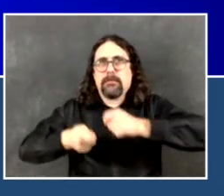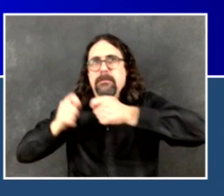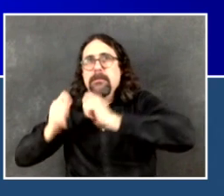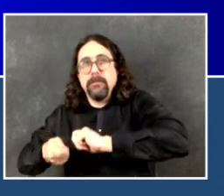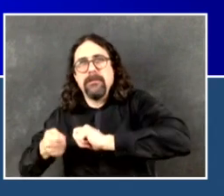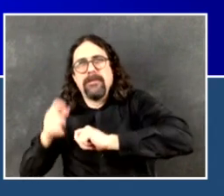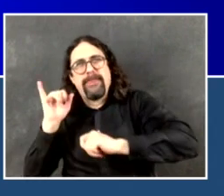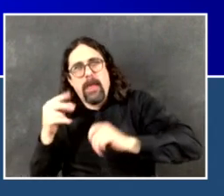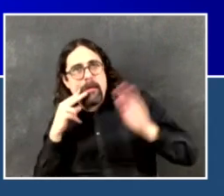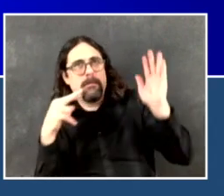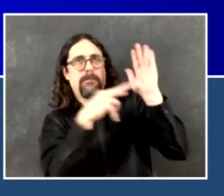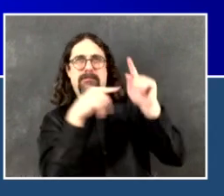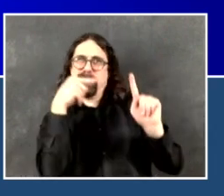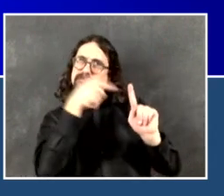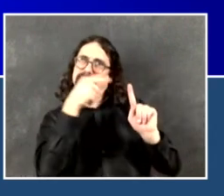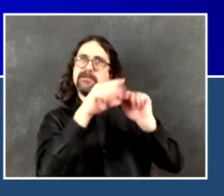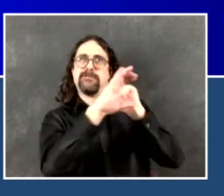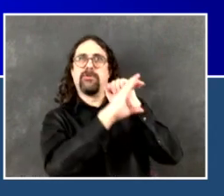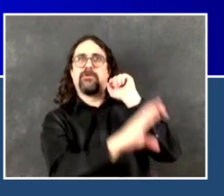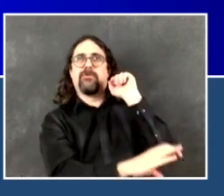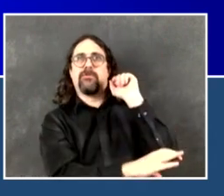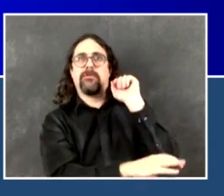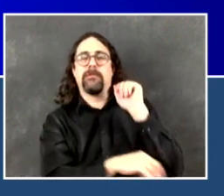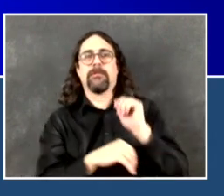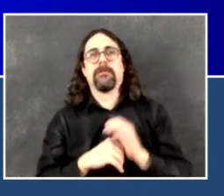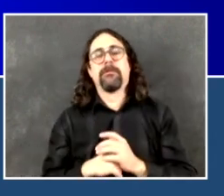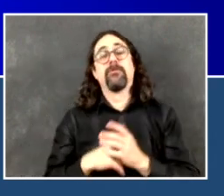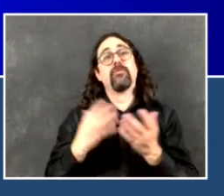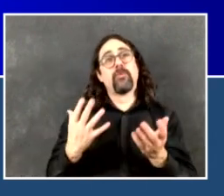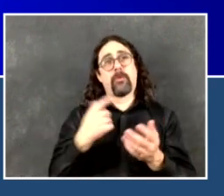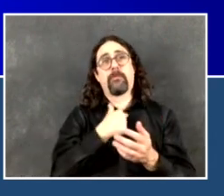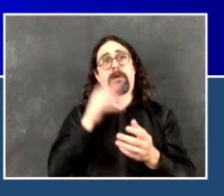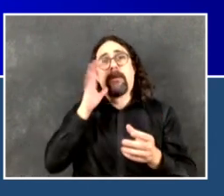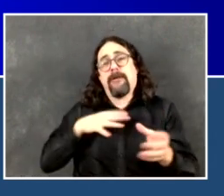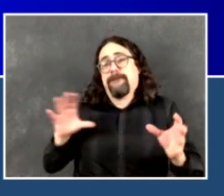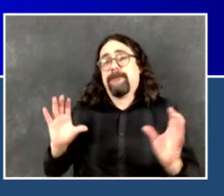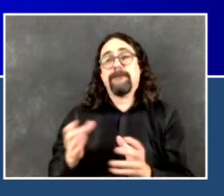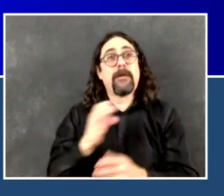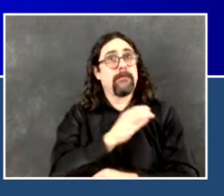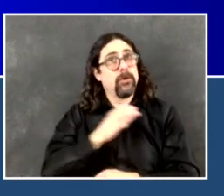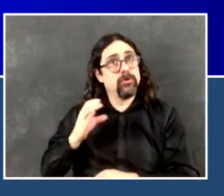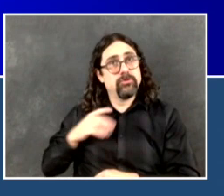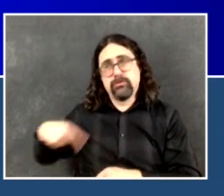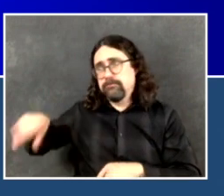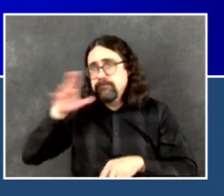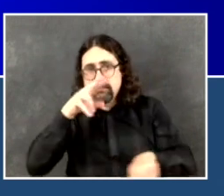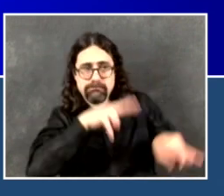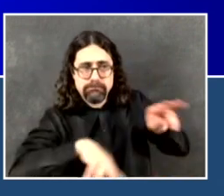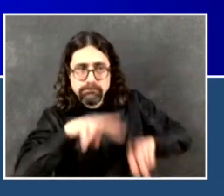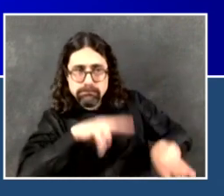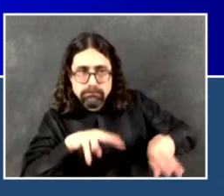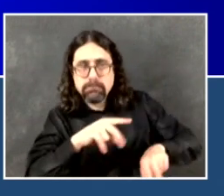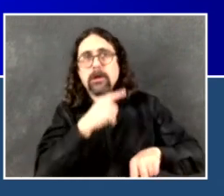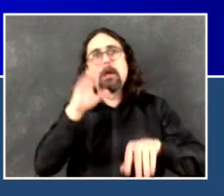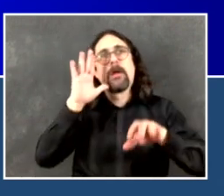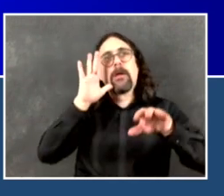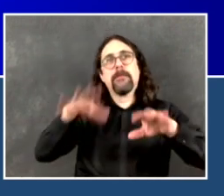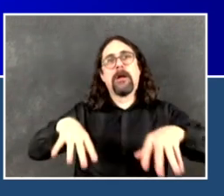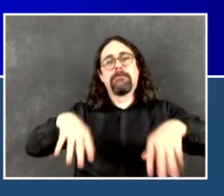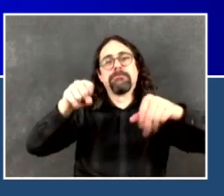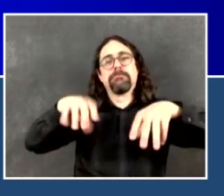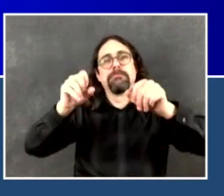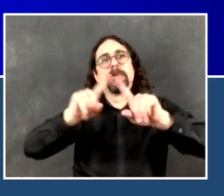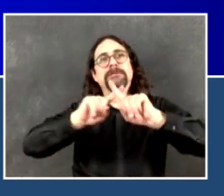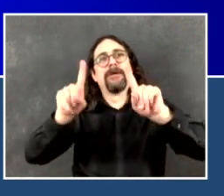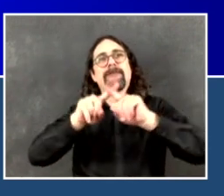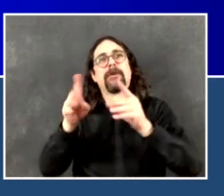again where people come in person, and anything they have to do in the short term, if they need to do it virtually, they will. But I want this group to